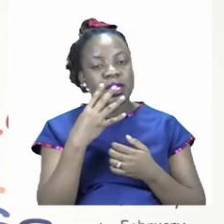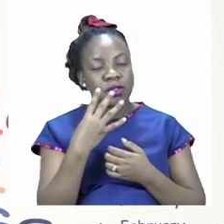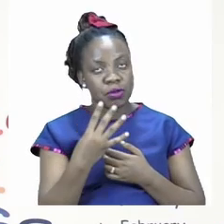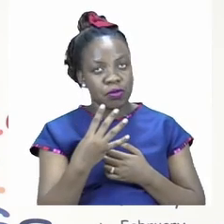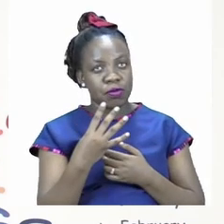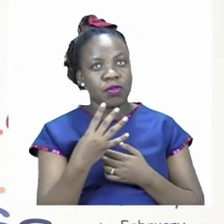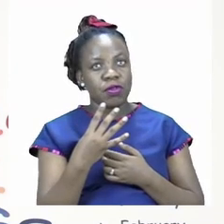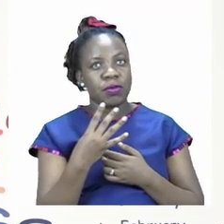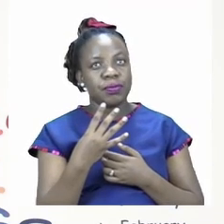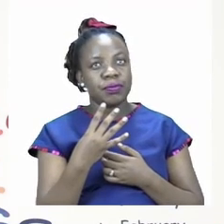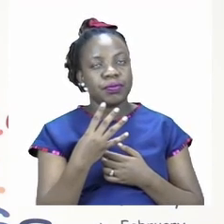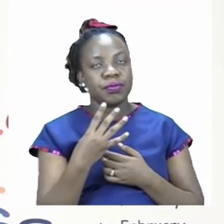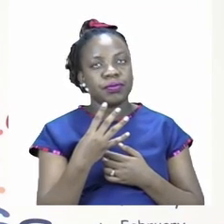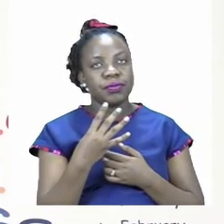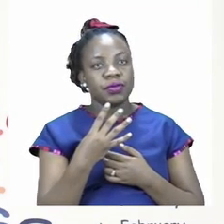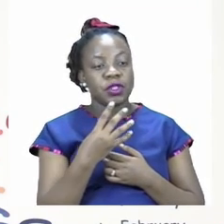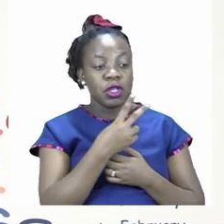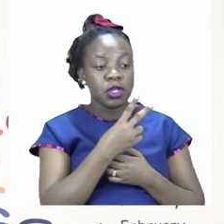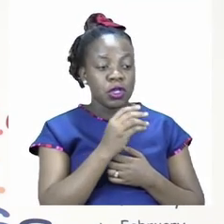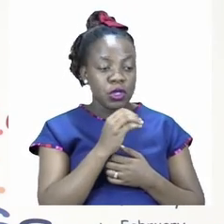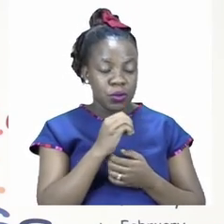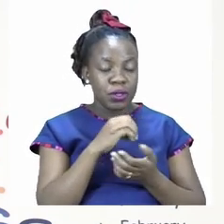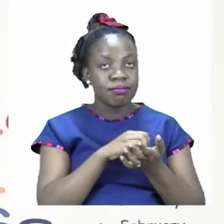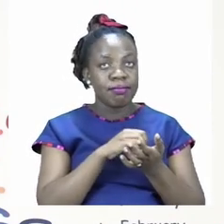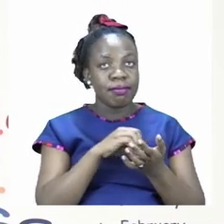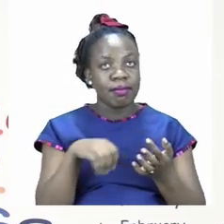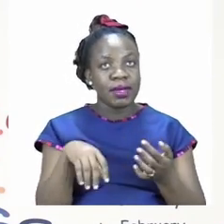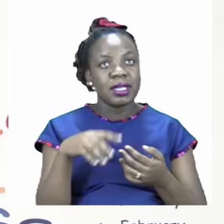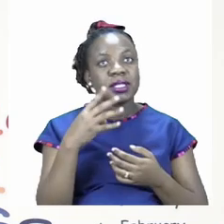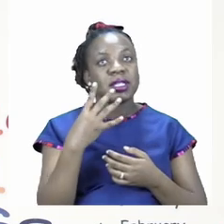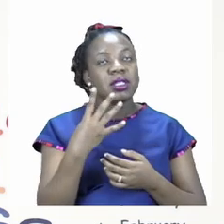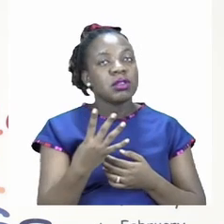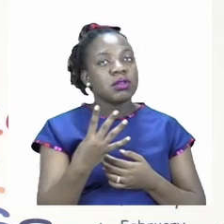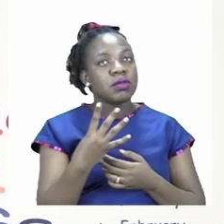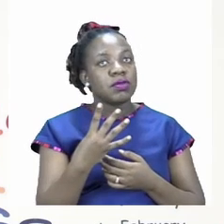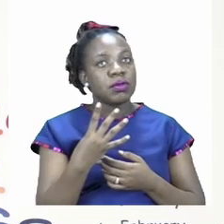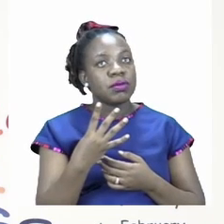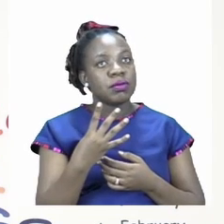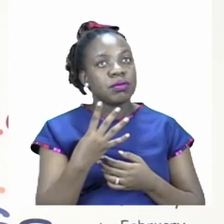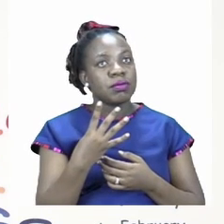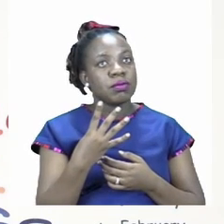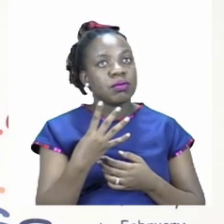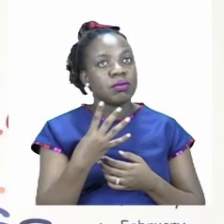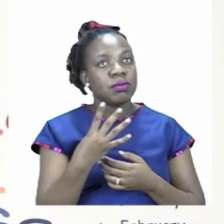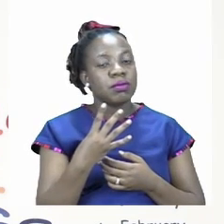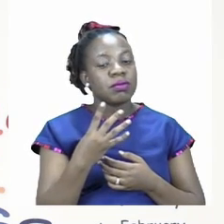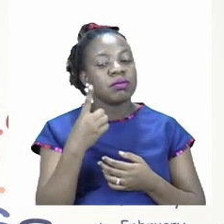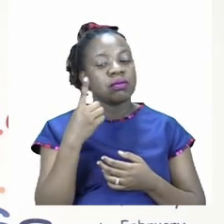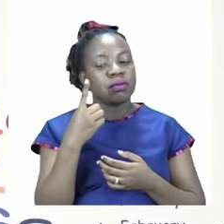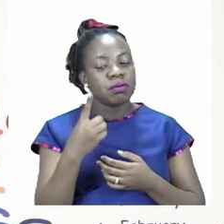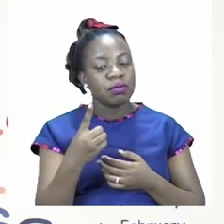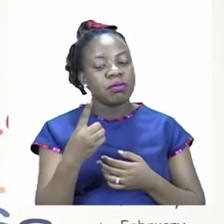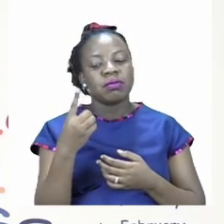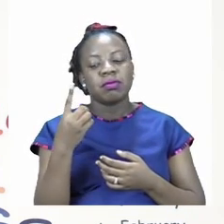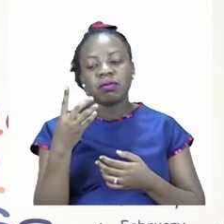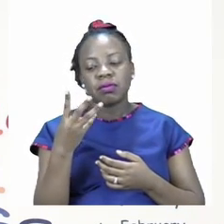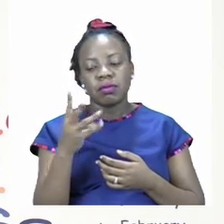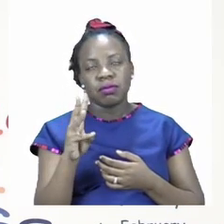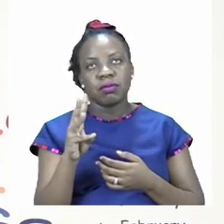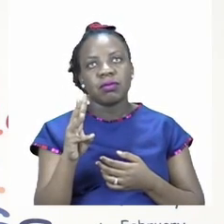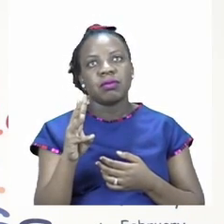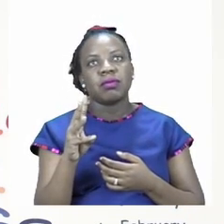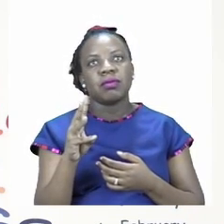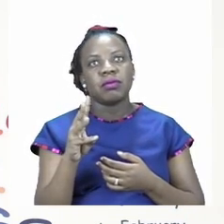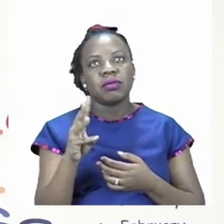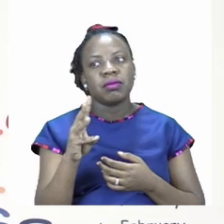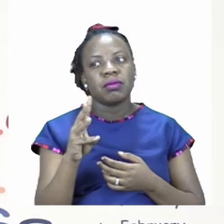Now 20 take away 4, boys and girls, we know is 16. So we